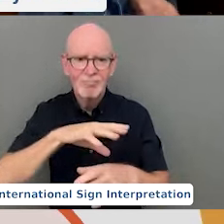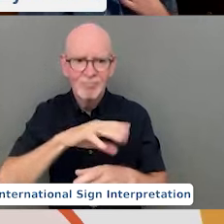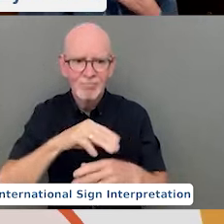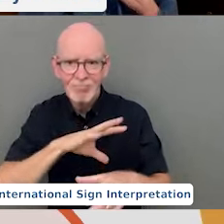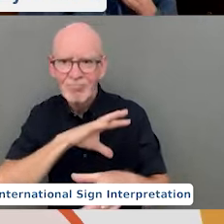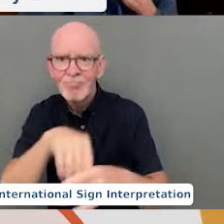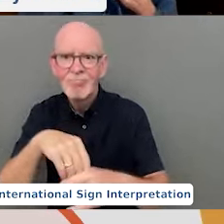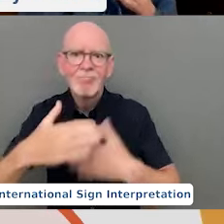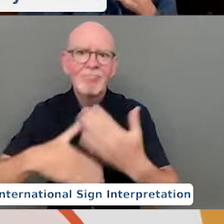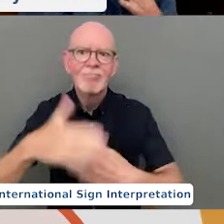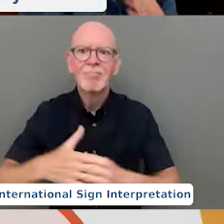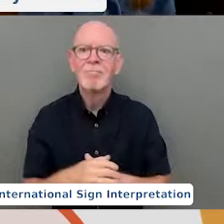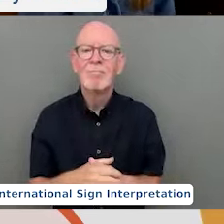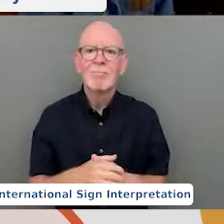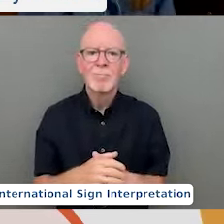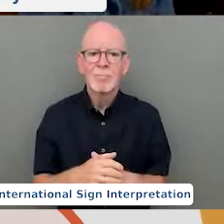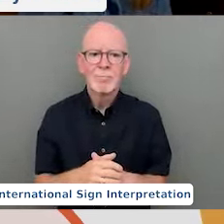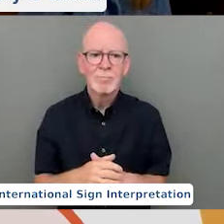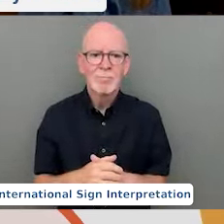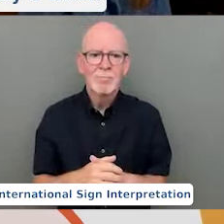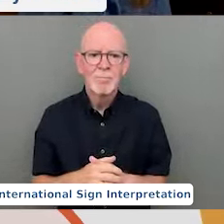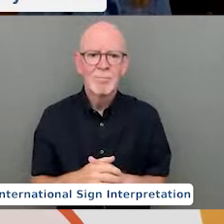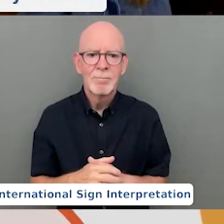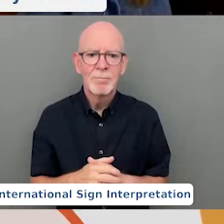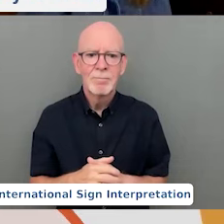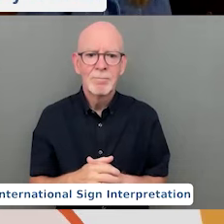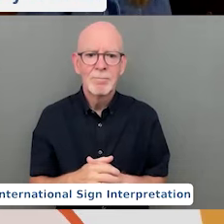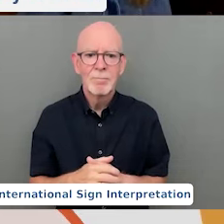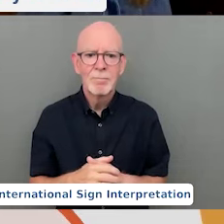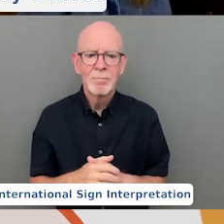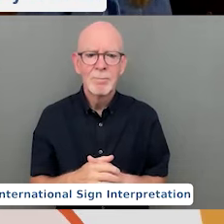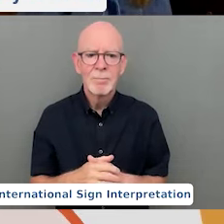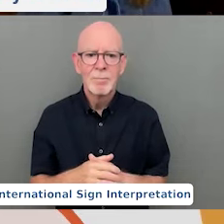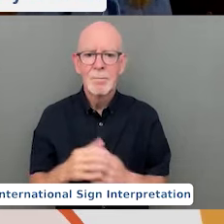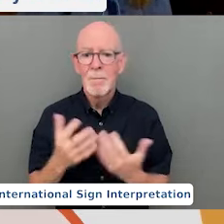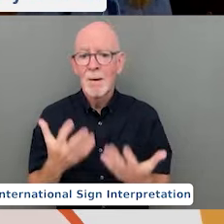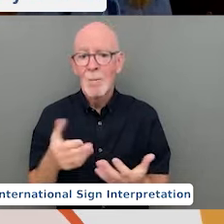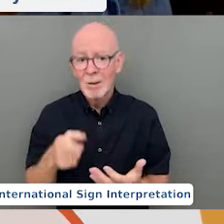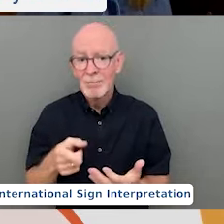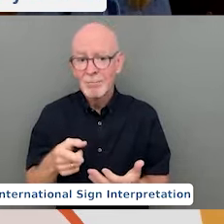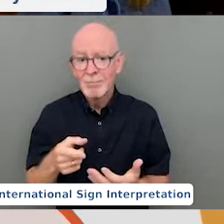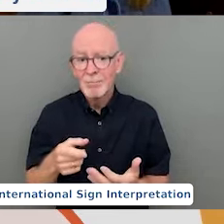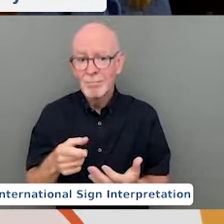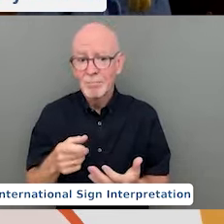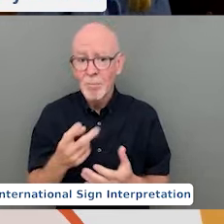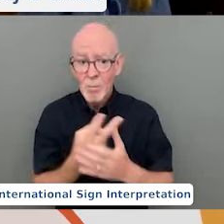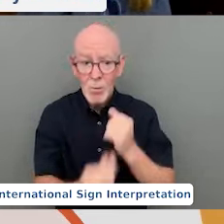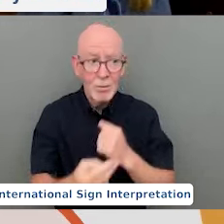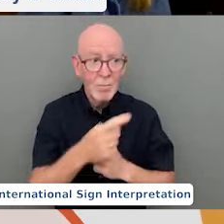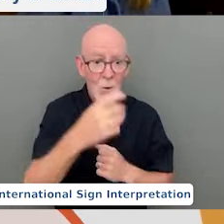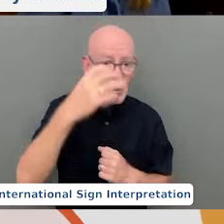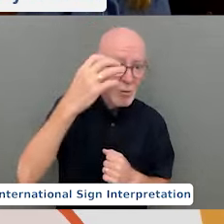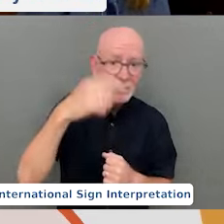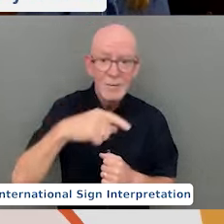for financing such approaches, both for governments and development partners. Our guests will highlight country experiences